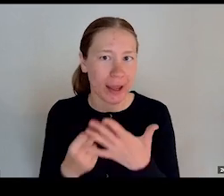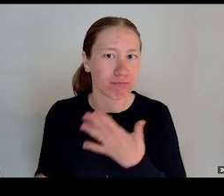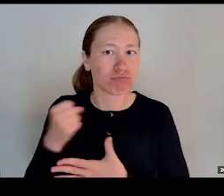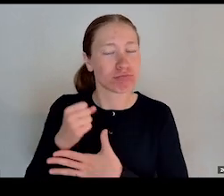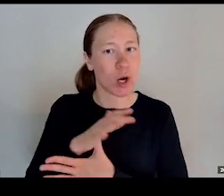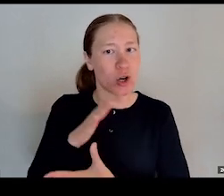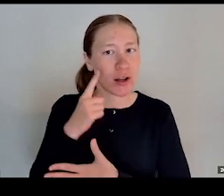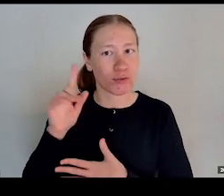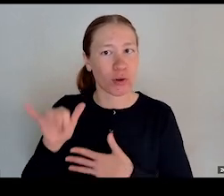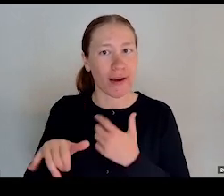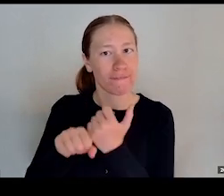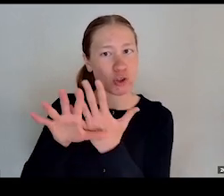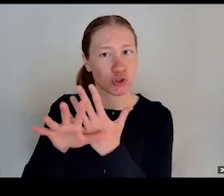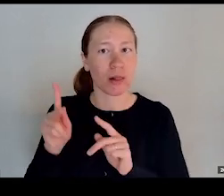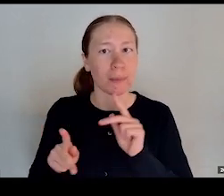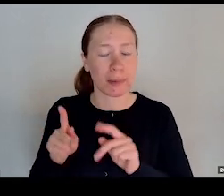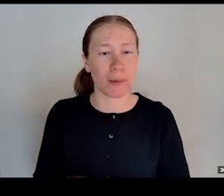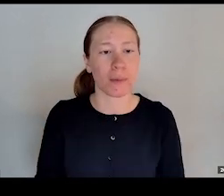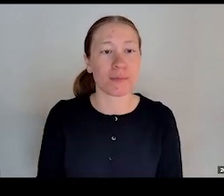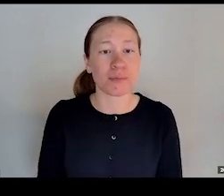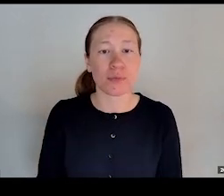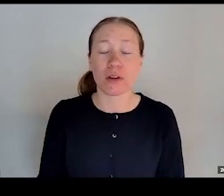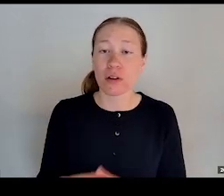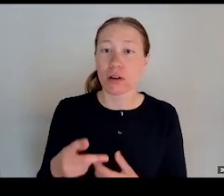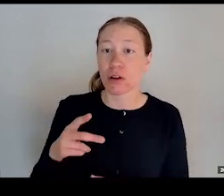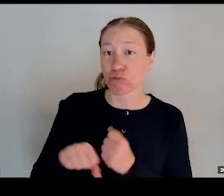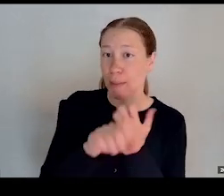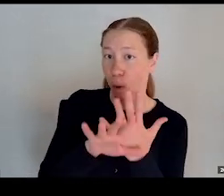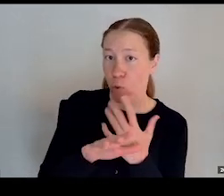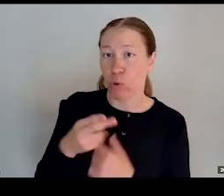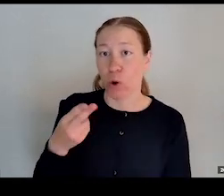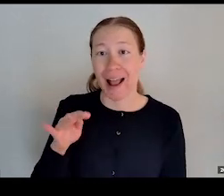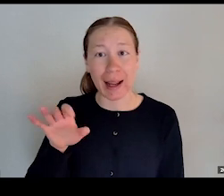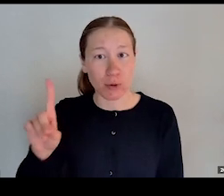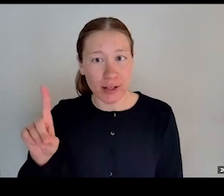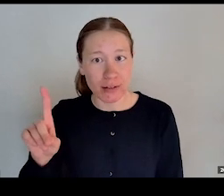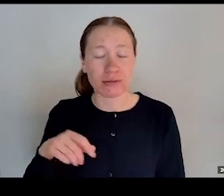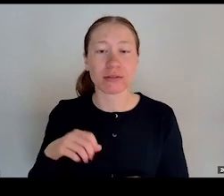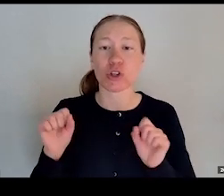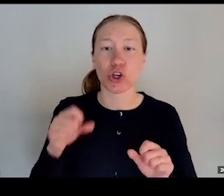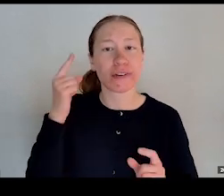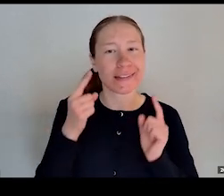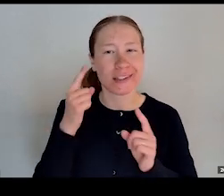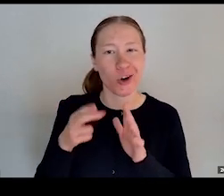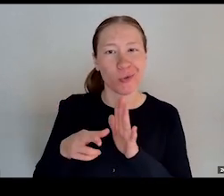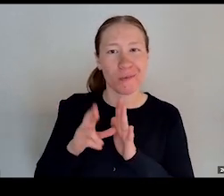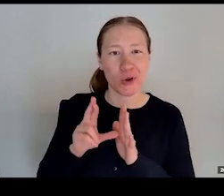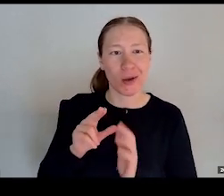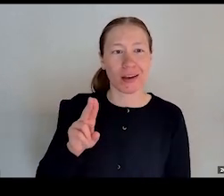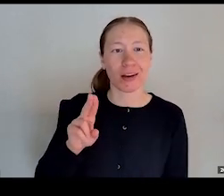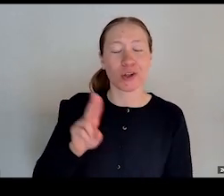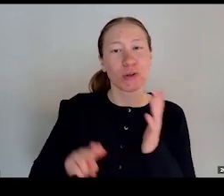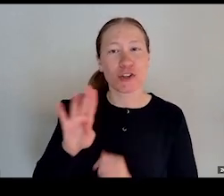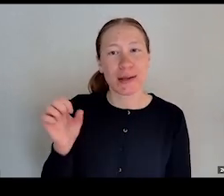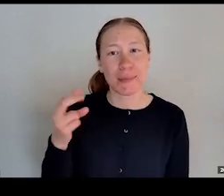option. If you're offering a remote or a hybrid event, make sure that you consider reviewing the University of Michigan's